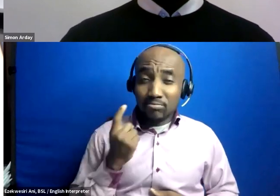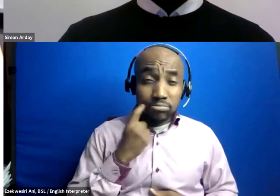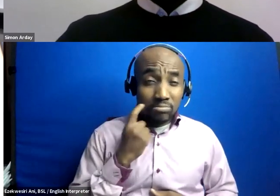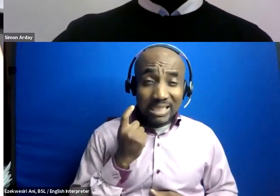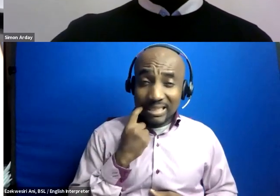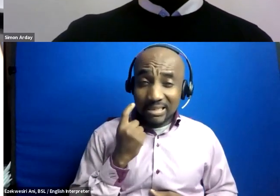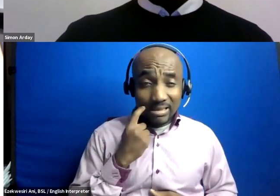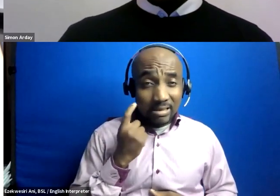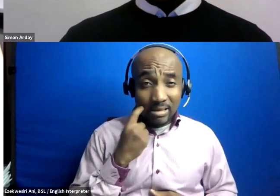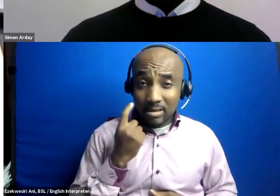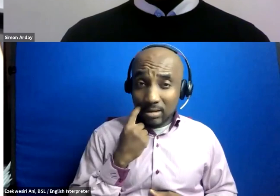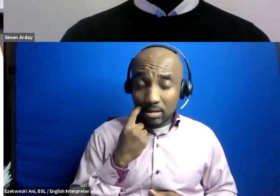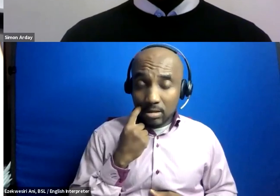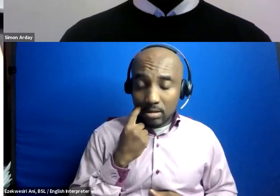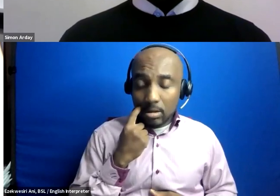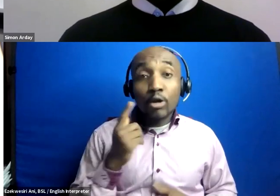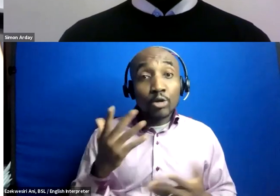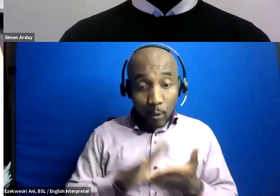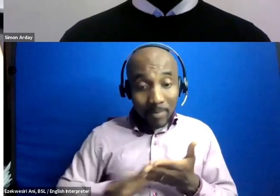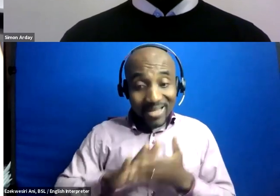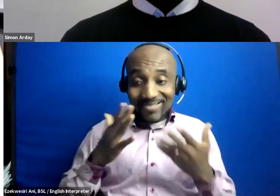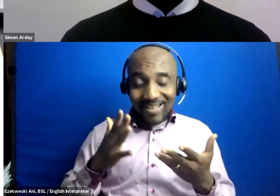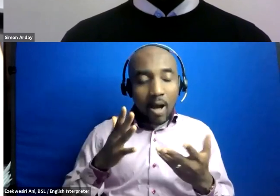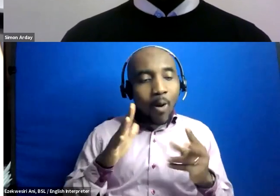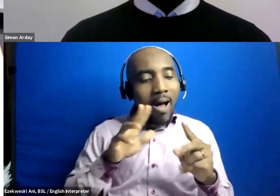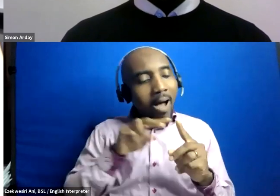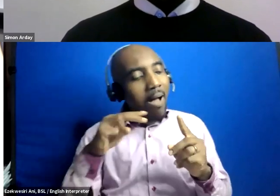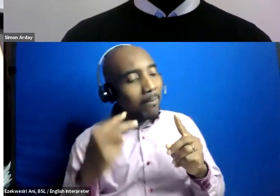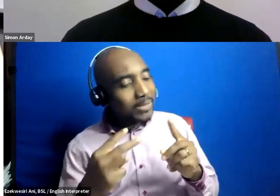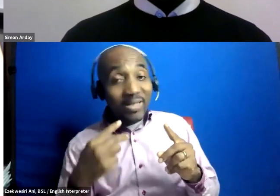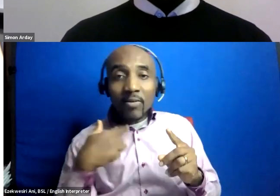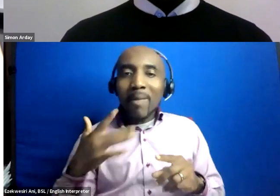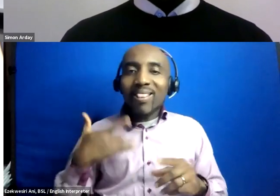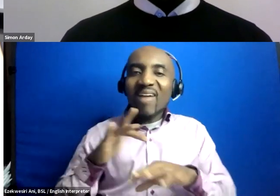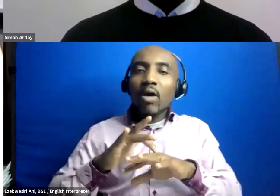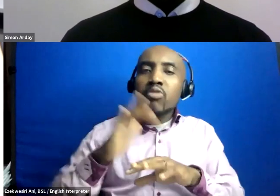I see the professional side of my life now as